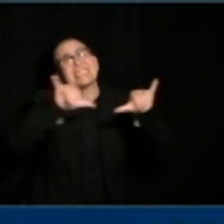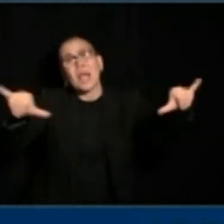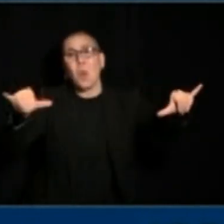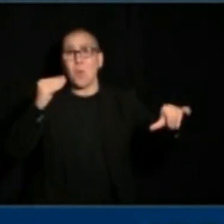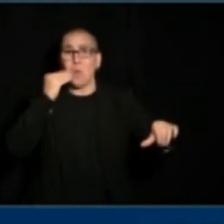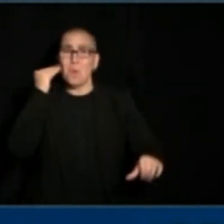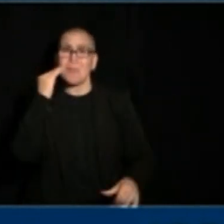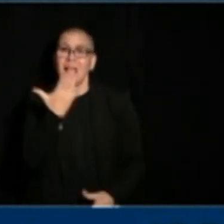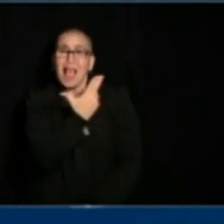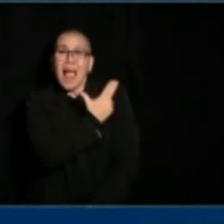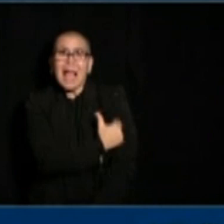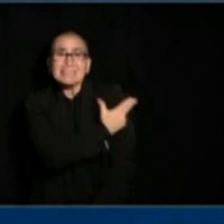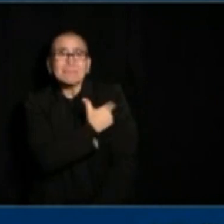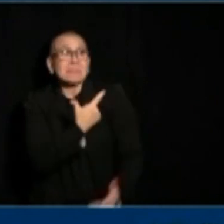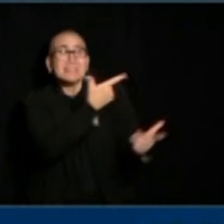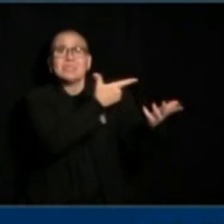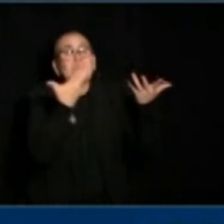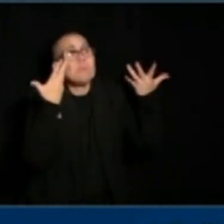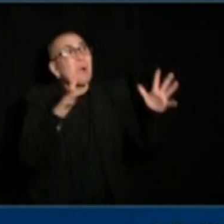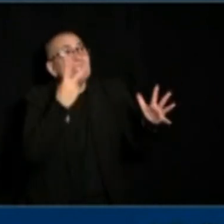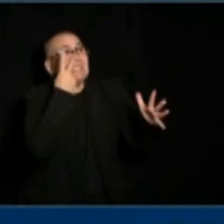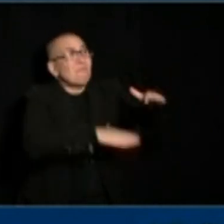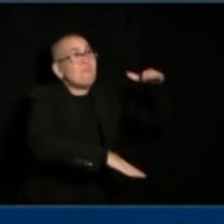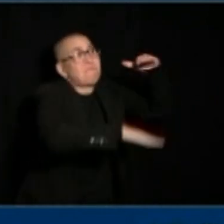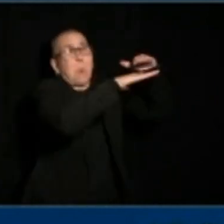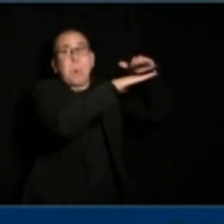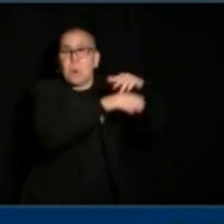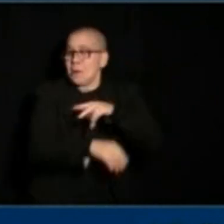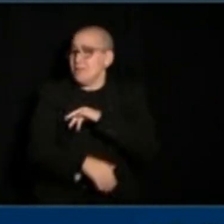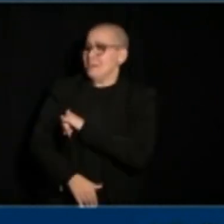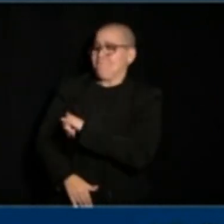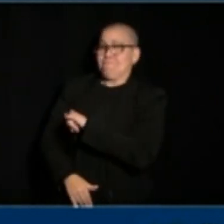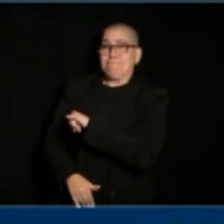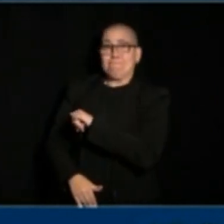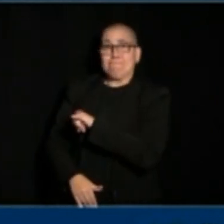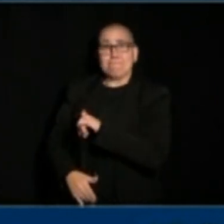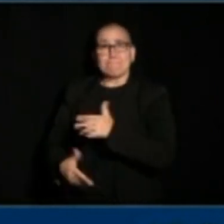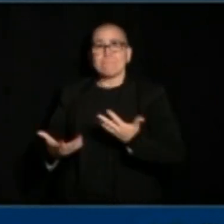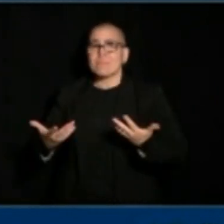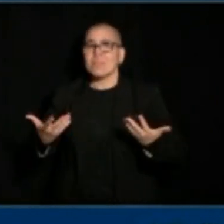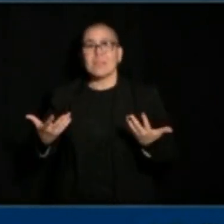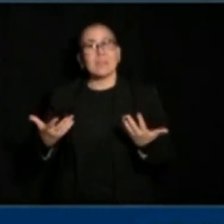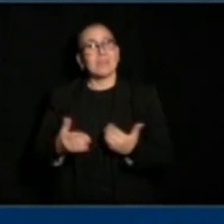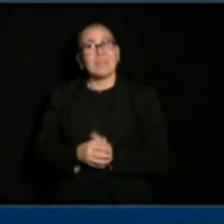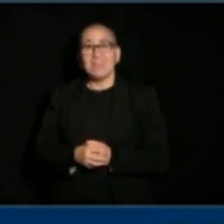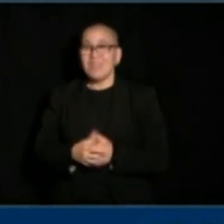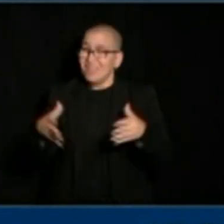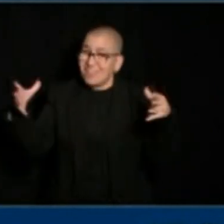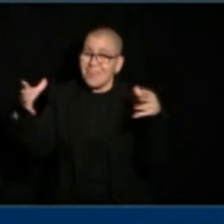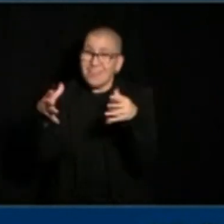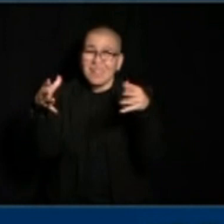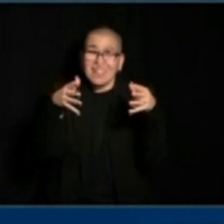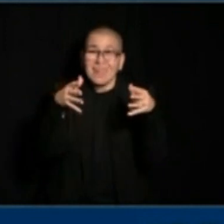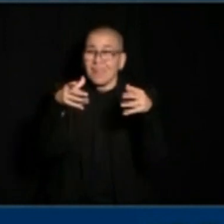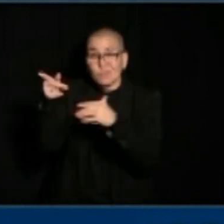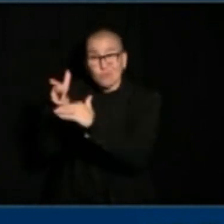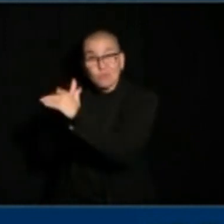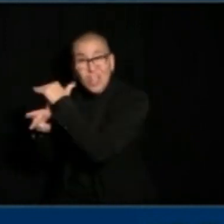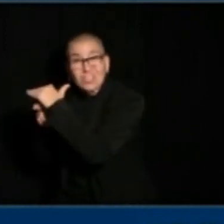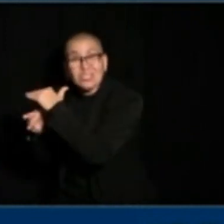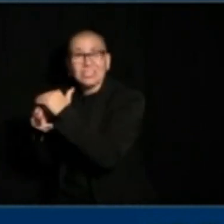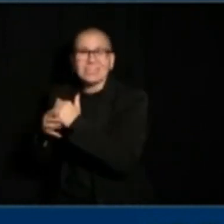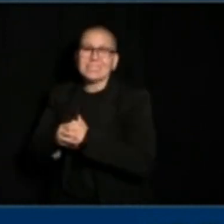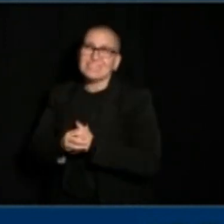Governor, I really didn't think this was this serious. I followed the rules. I had a little gathering in my garage, and now I'm a long hauler,